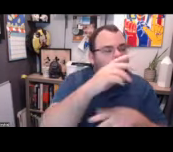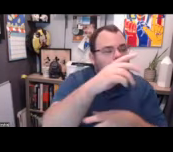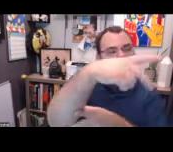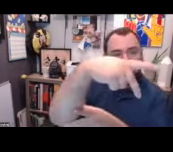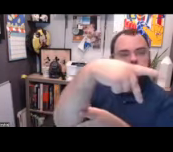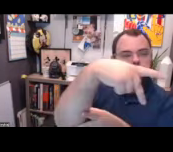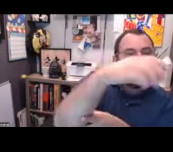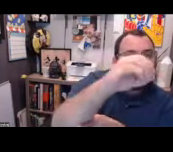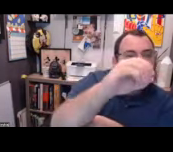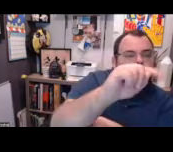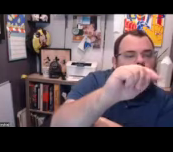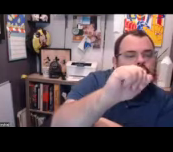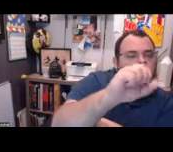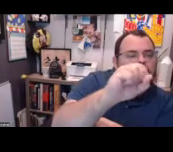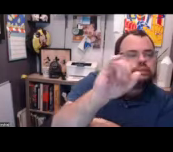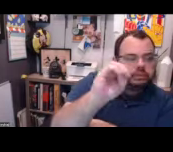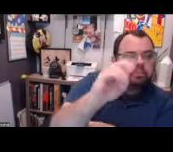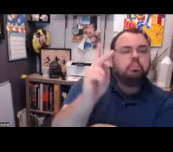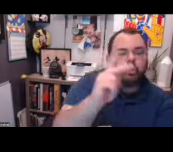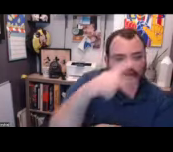So it's potassium